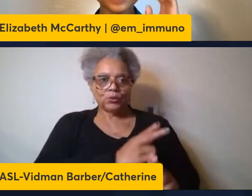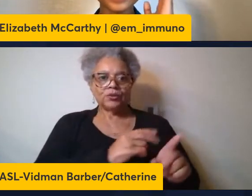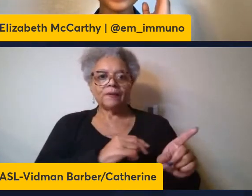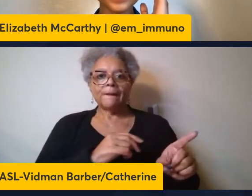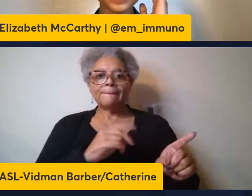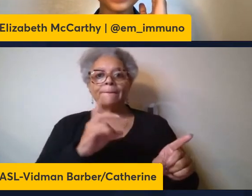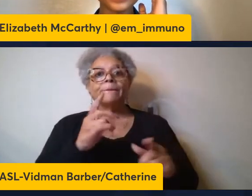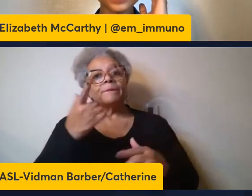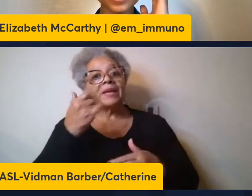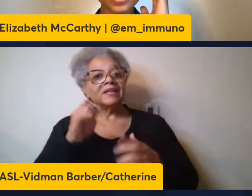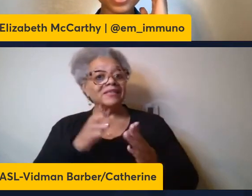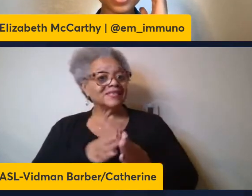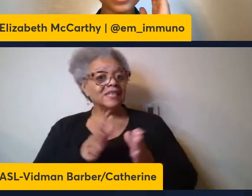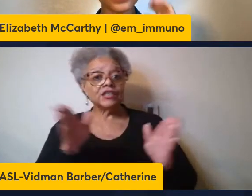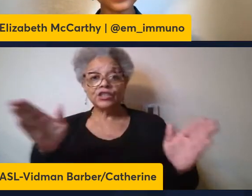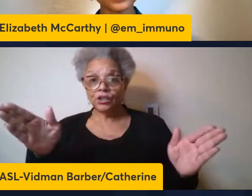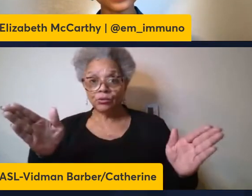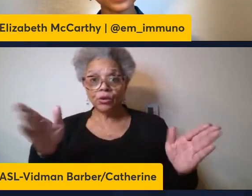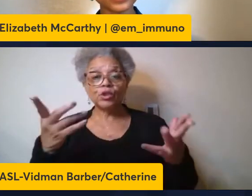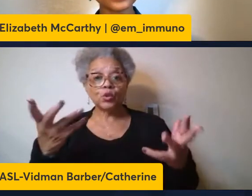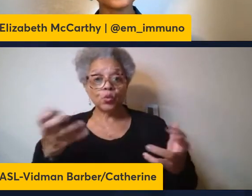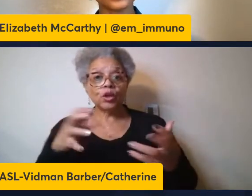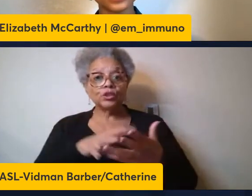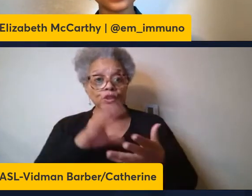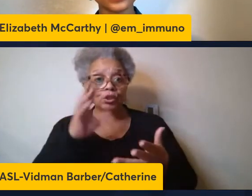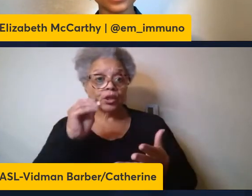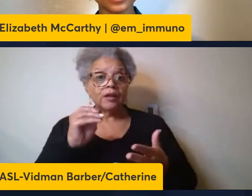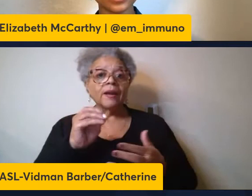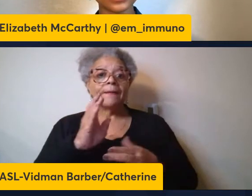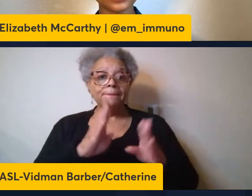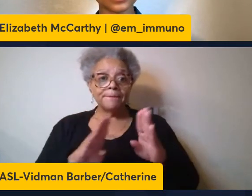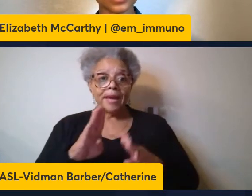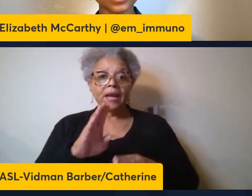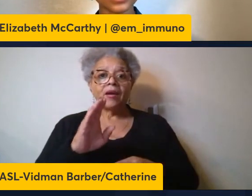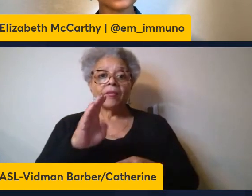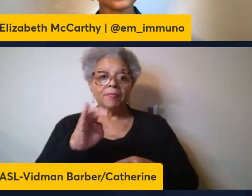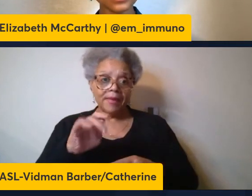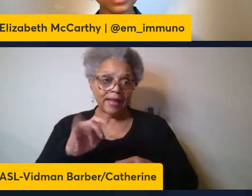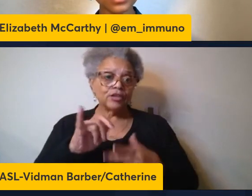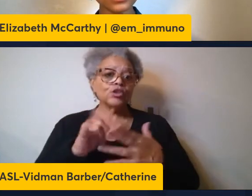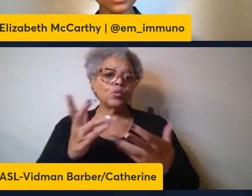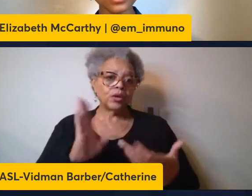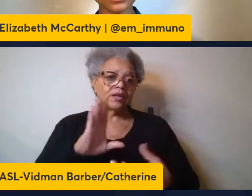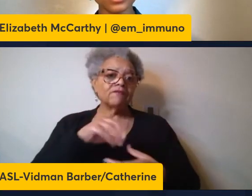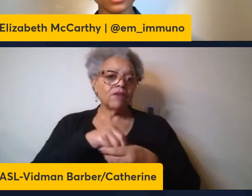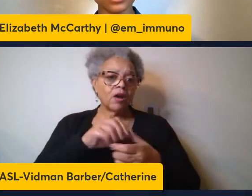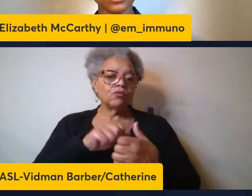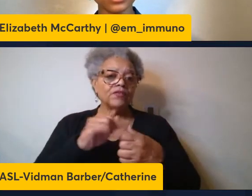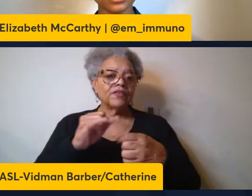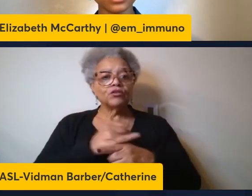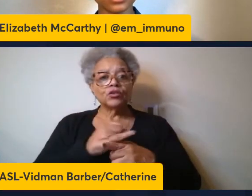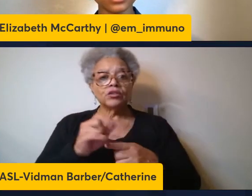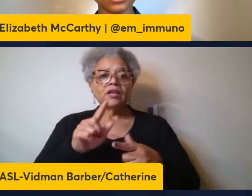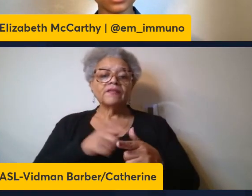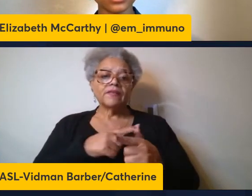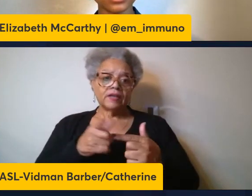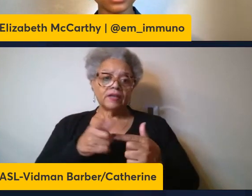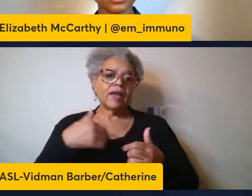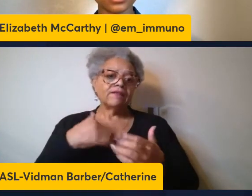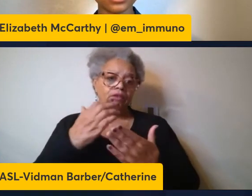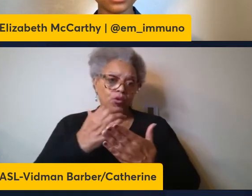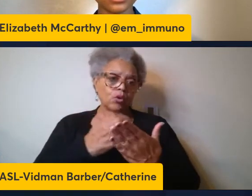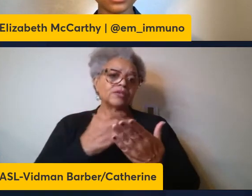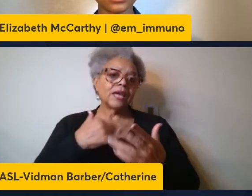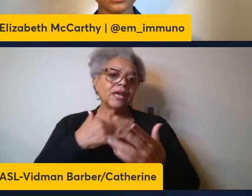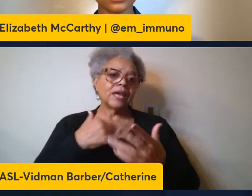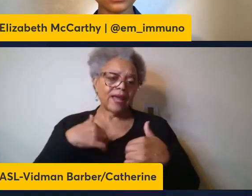because it's quite a general sort of, you want to learn bioinformatics generally, you want to get into industry, what courses are there? I would say